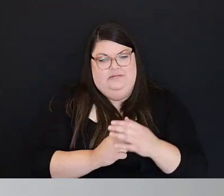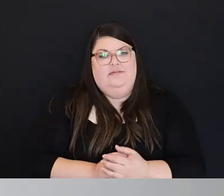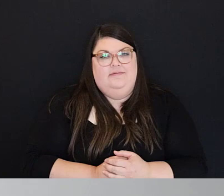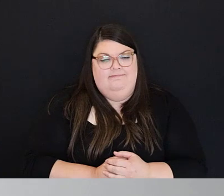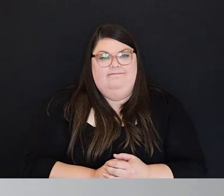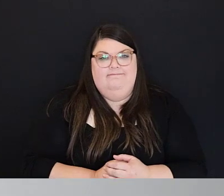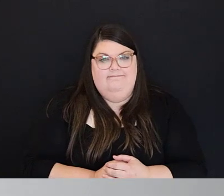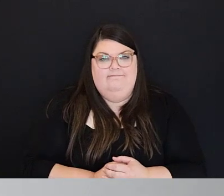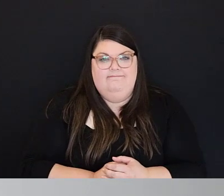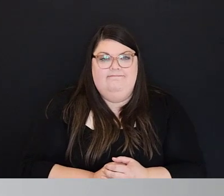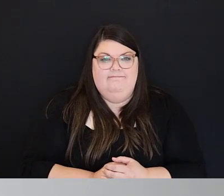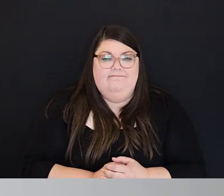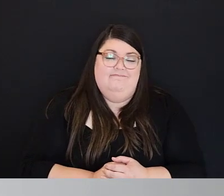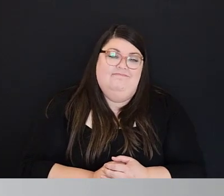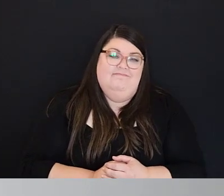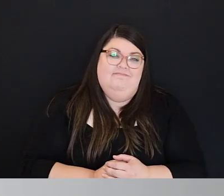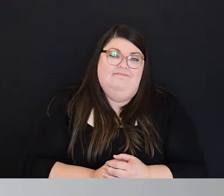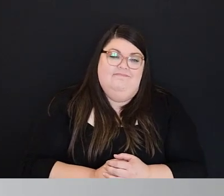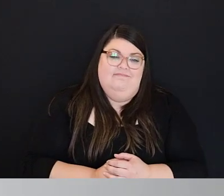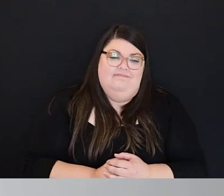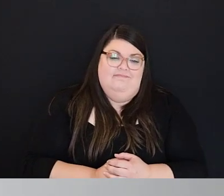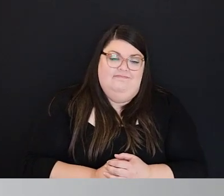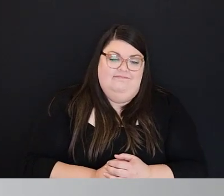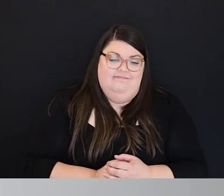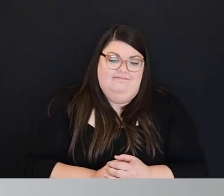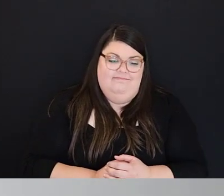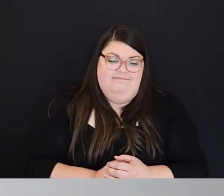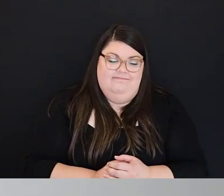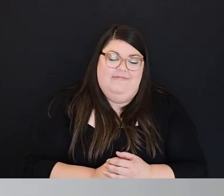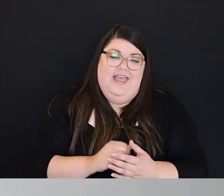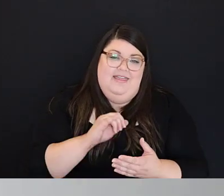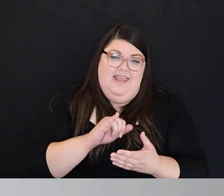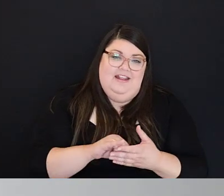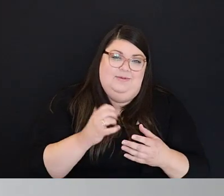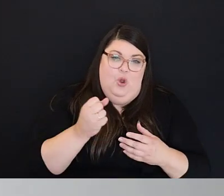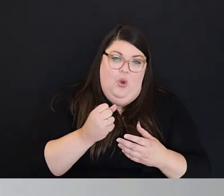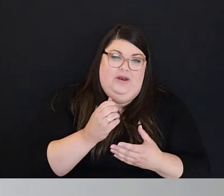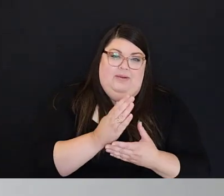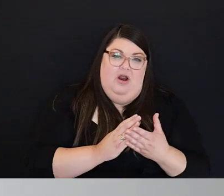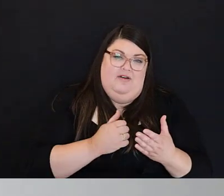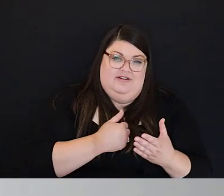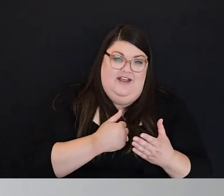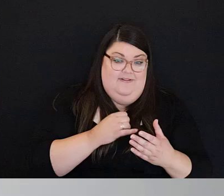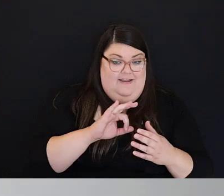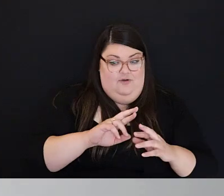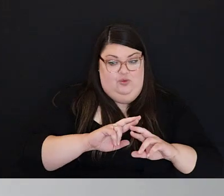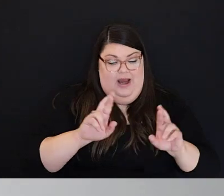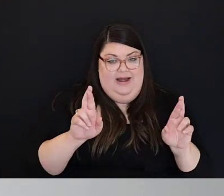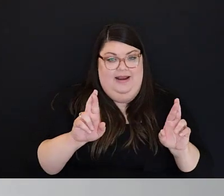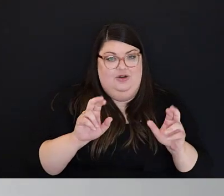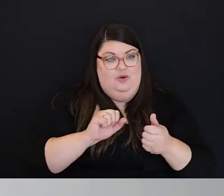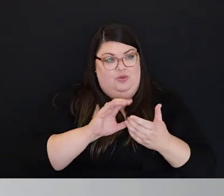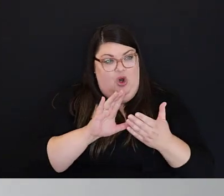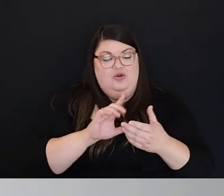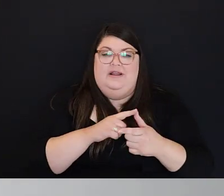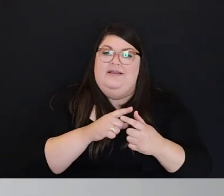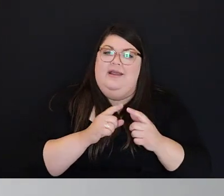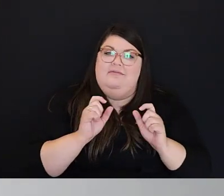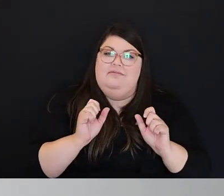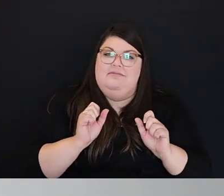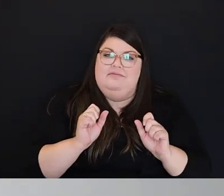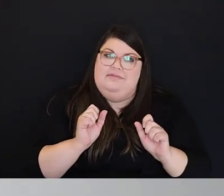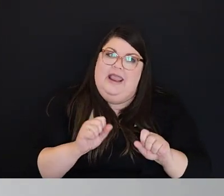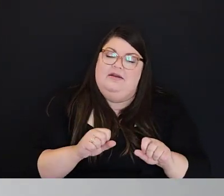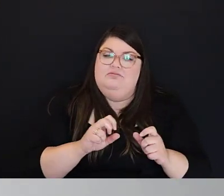been holding a part of ourselves that we are ready to approach it, then it can be transformative. Just like